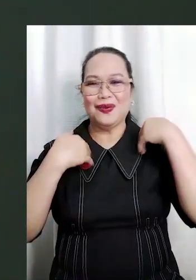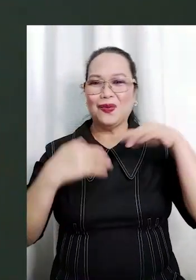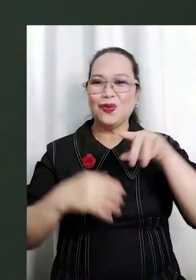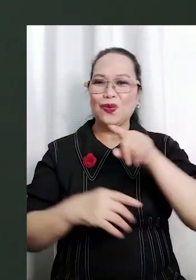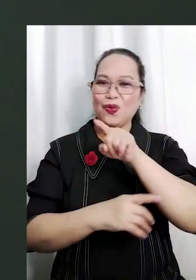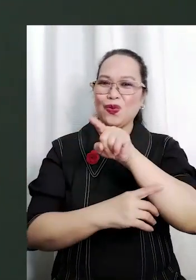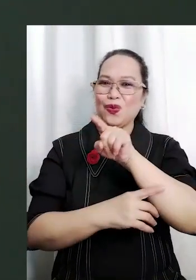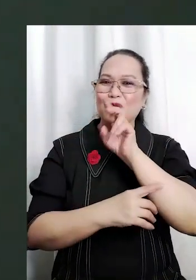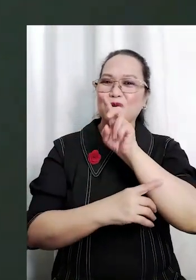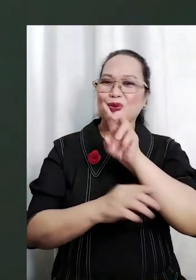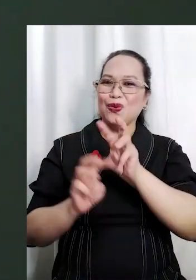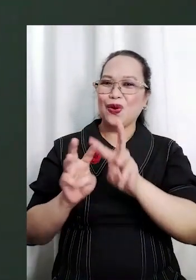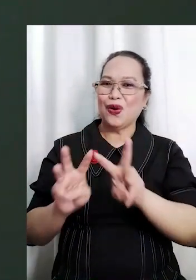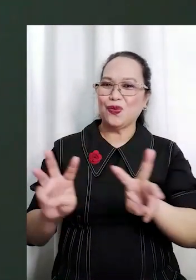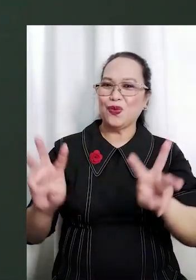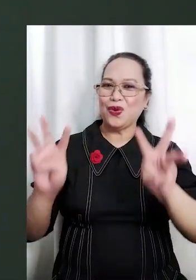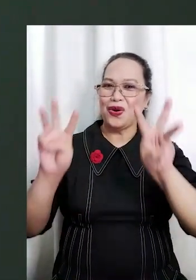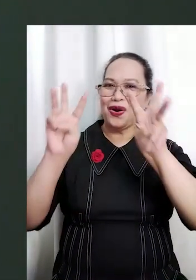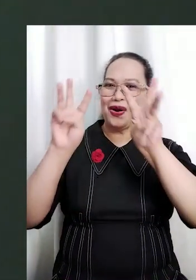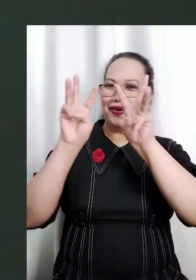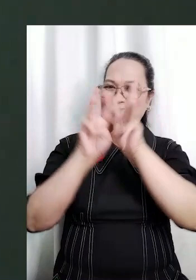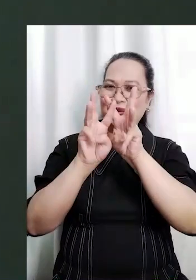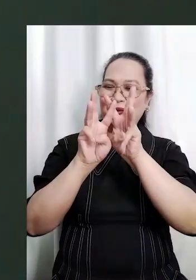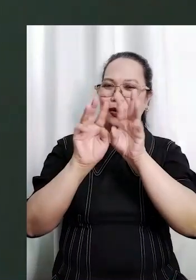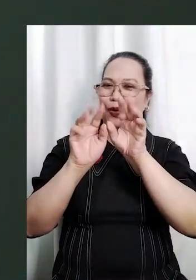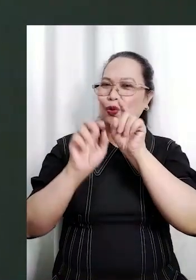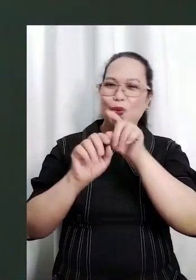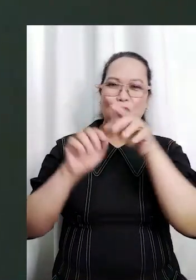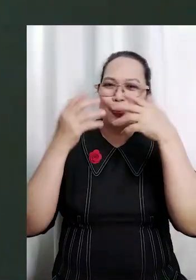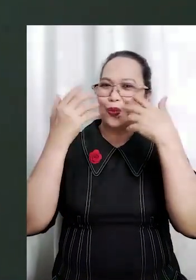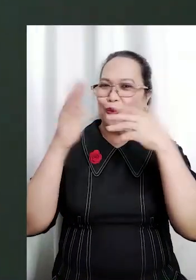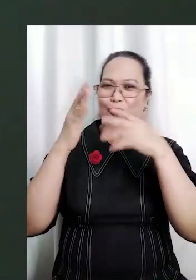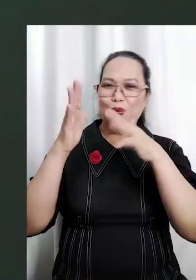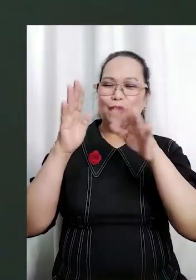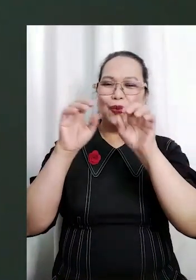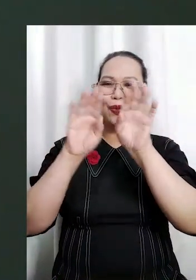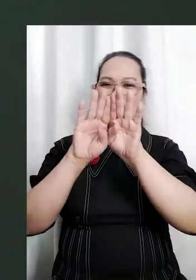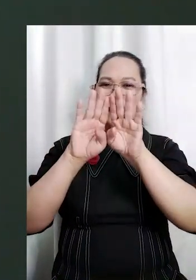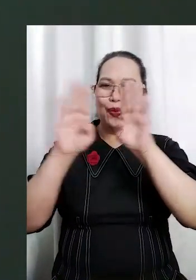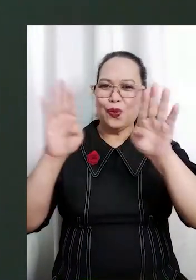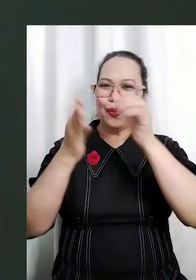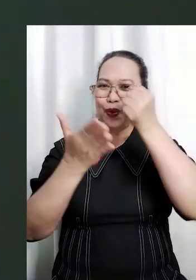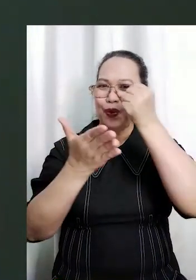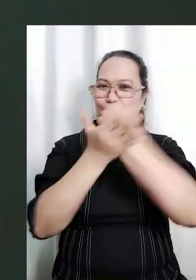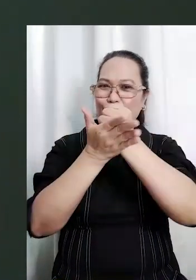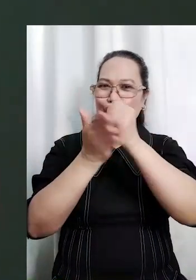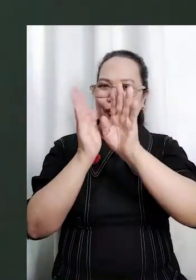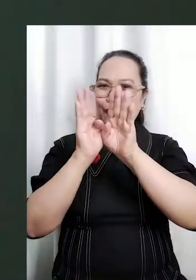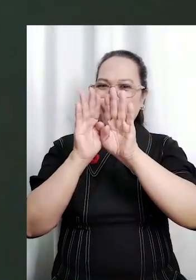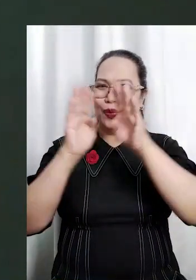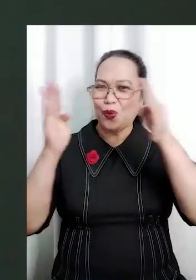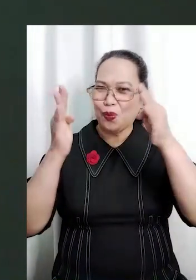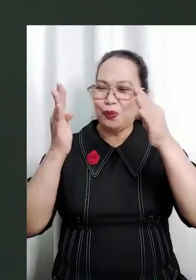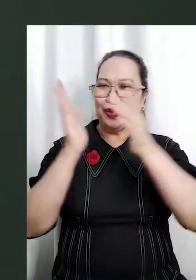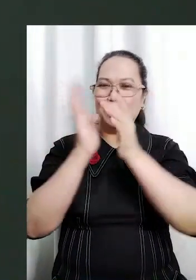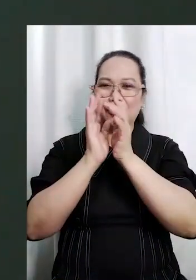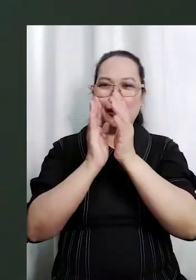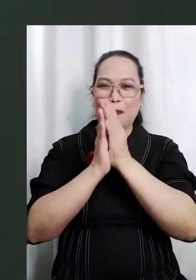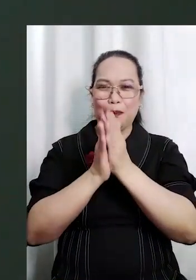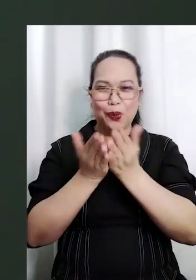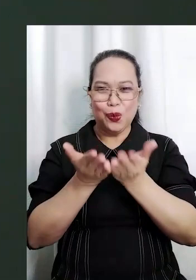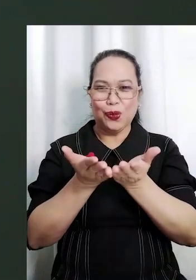sa kanya, "You are worthy to open the seal. You are worthy to open the